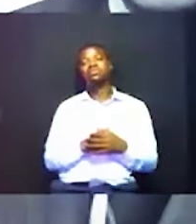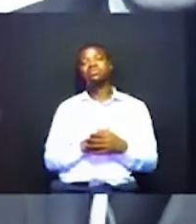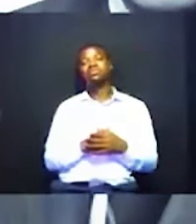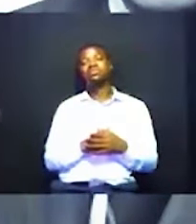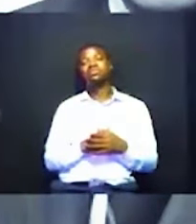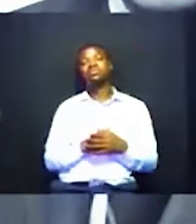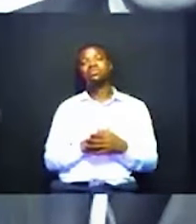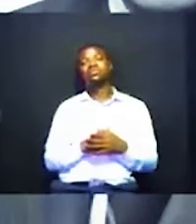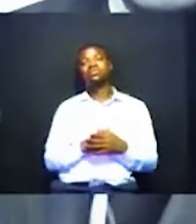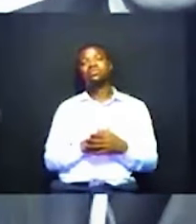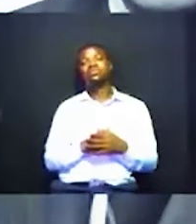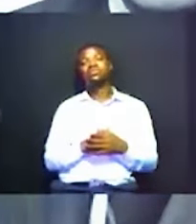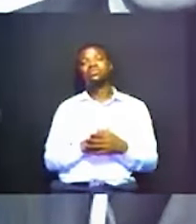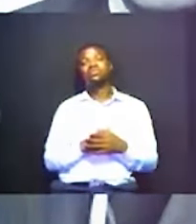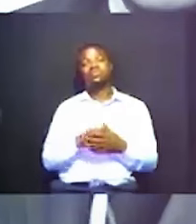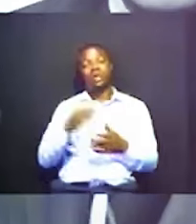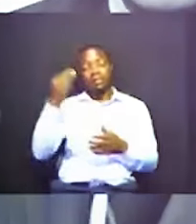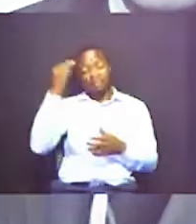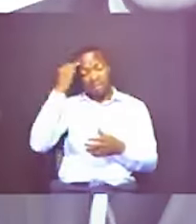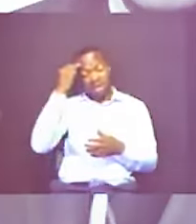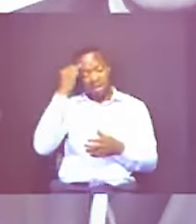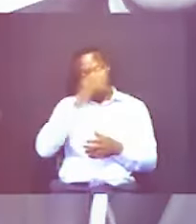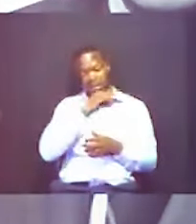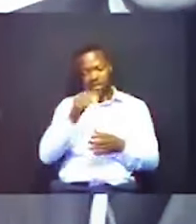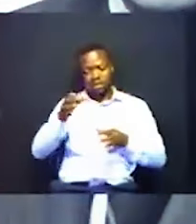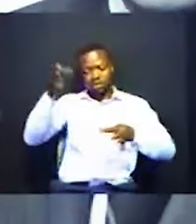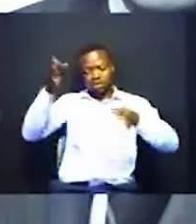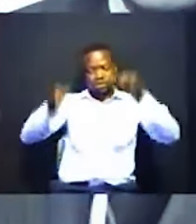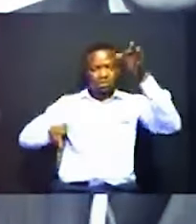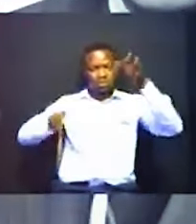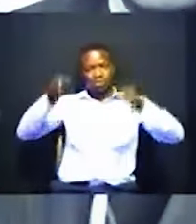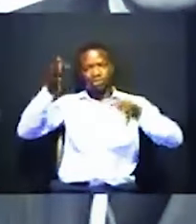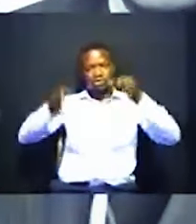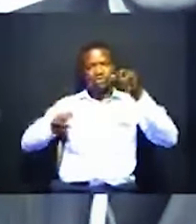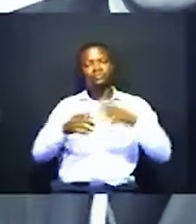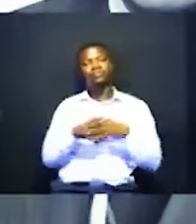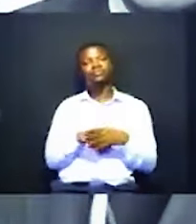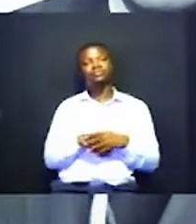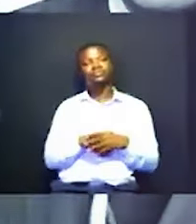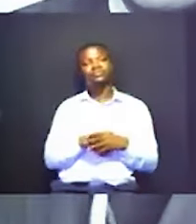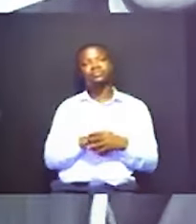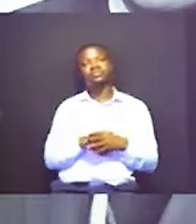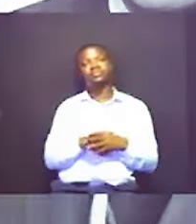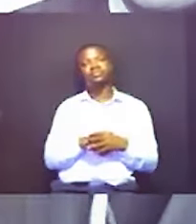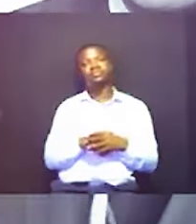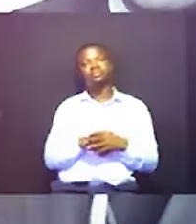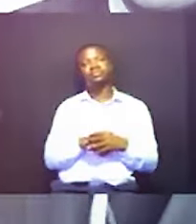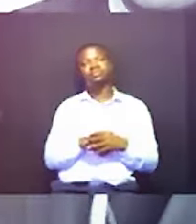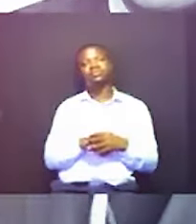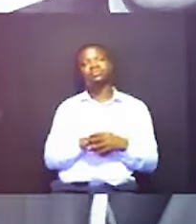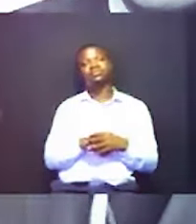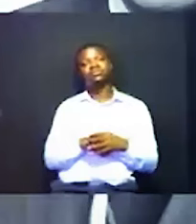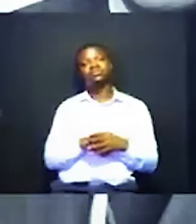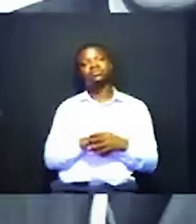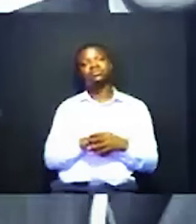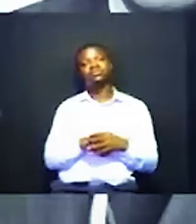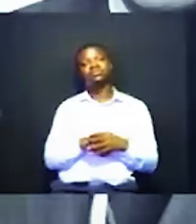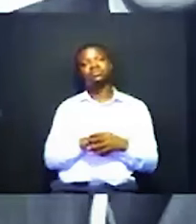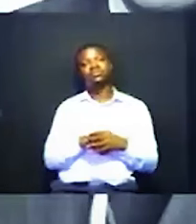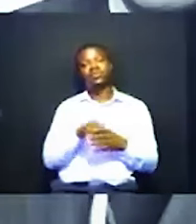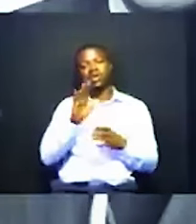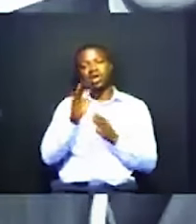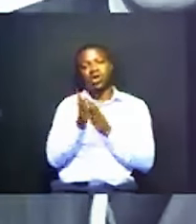ene abrabo adiye mu. Mind and judgment. Nipa no na dwene mu ene se ne obu nooma aten ho. His will